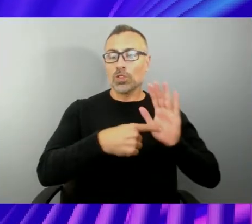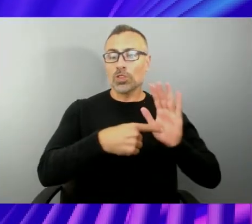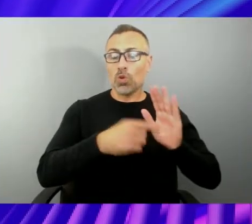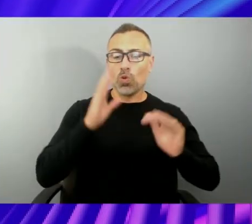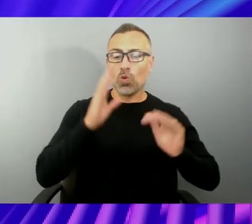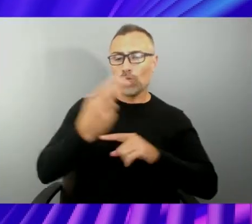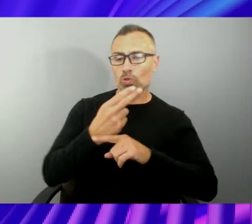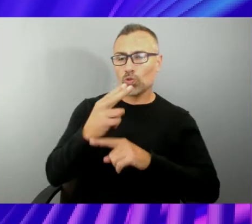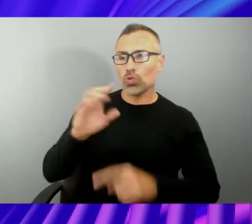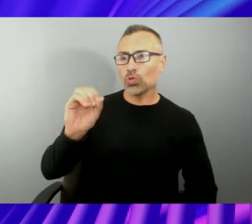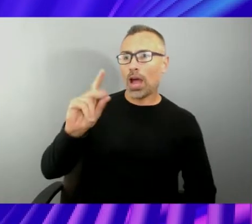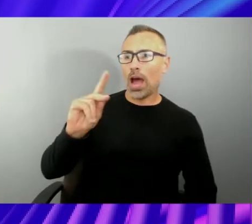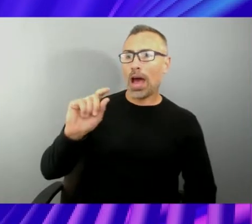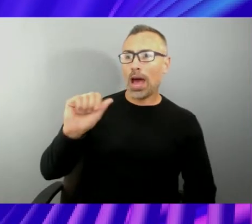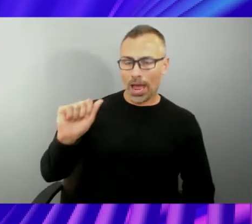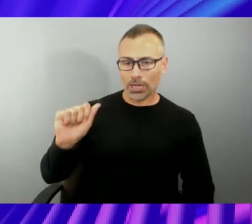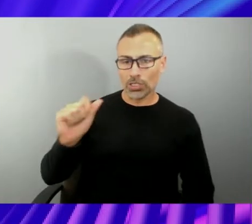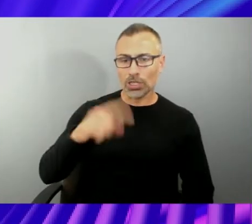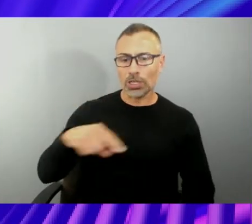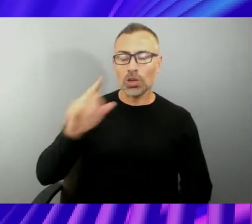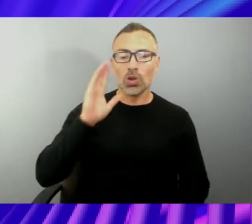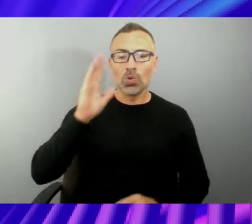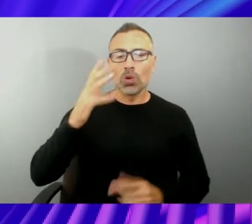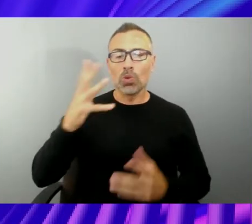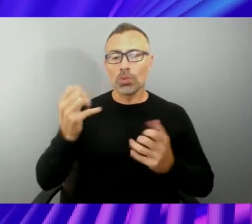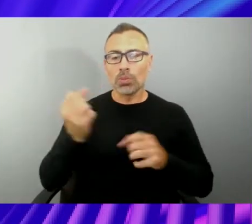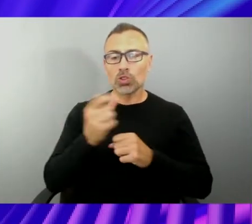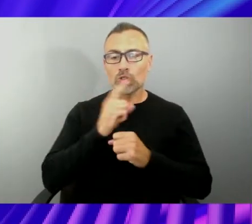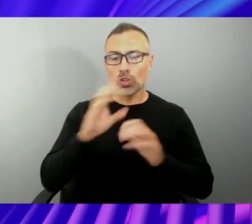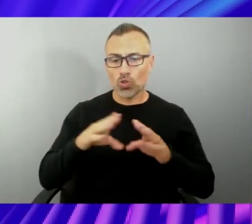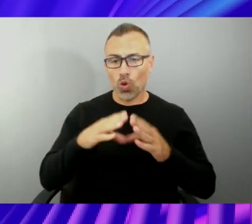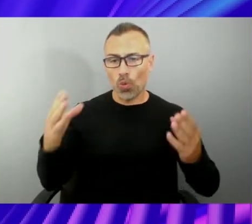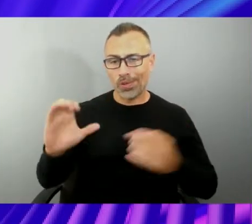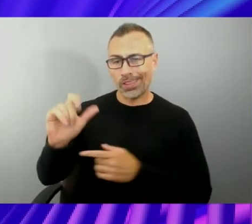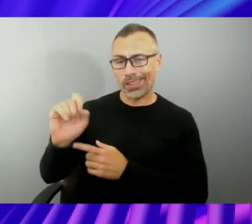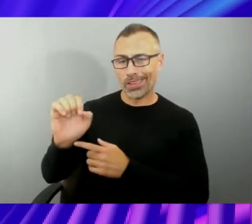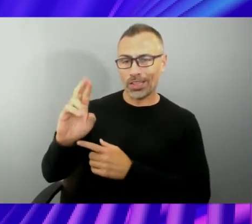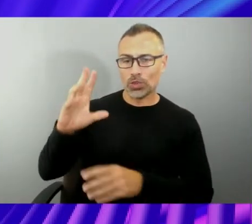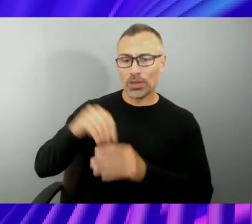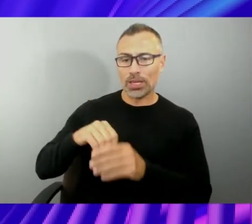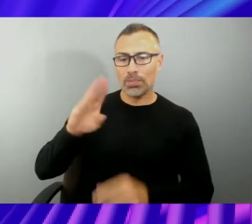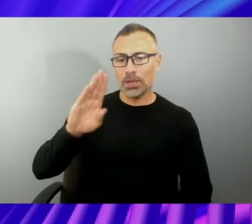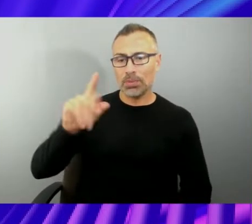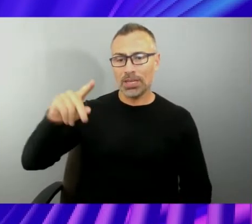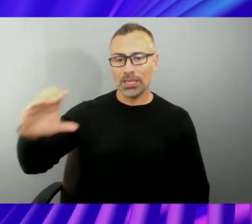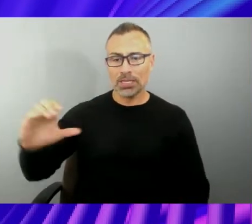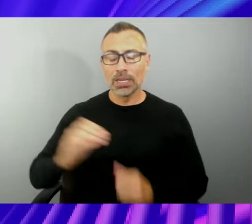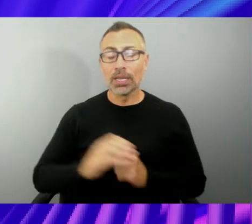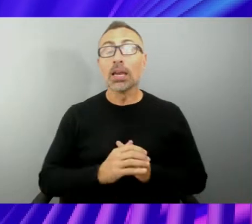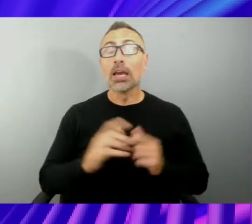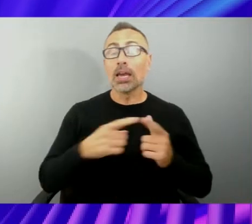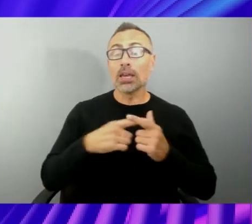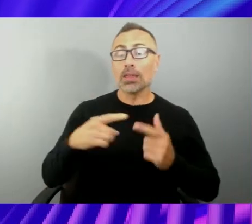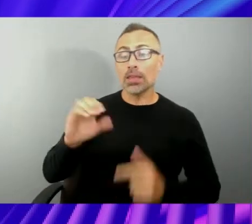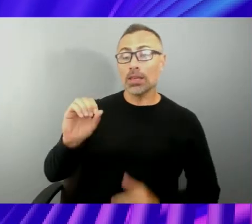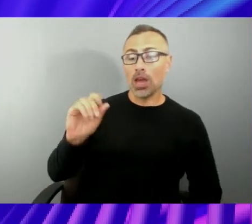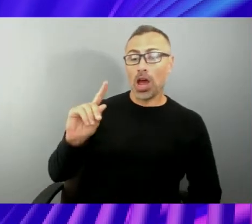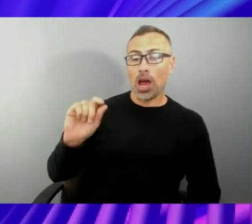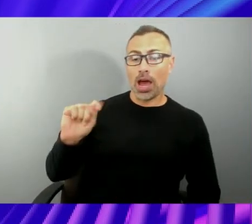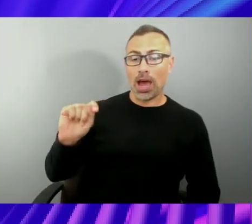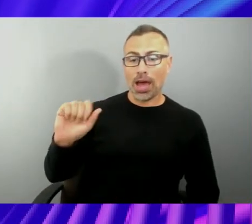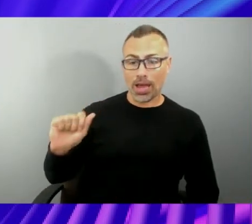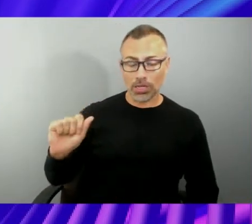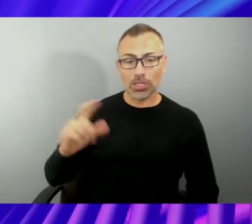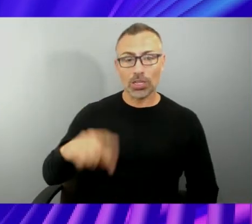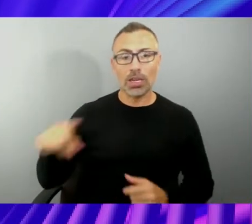launch your OpenSearch cluster in VPC, and then an Okta account, and then one user and group. And this